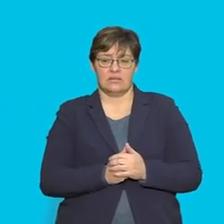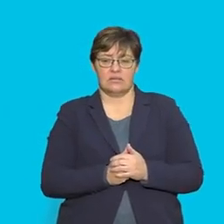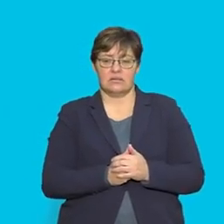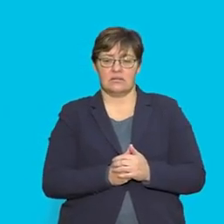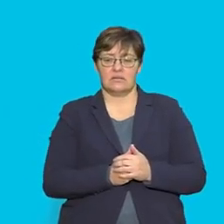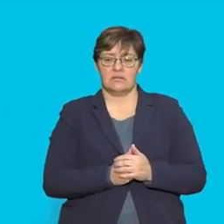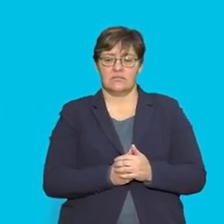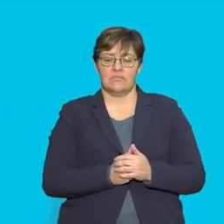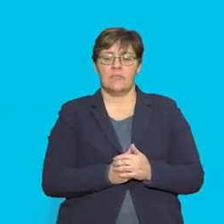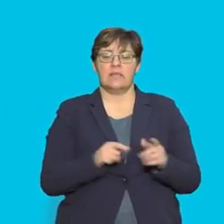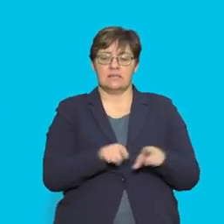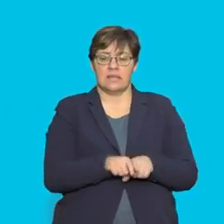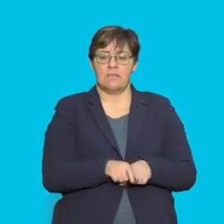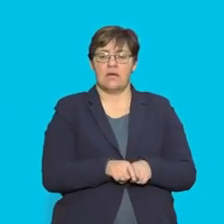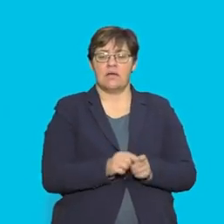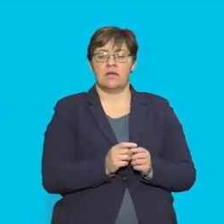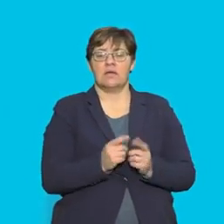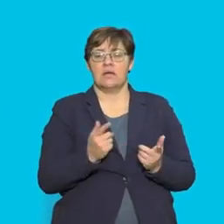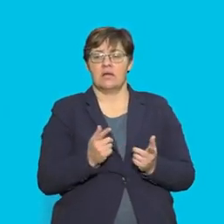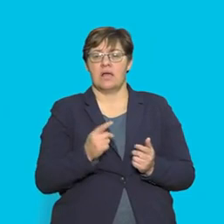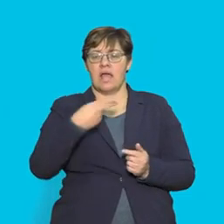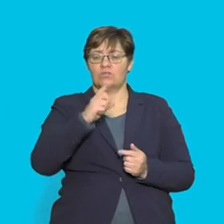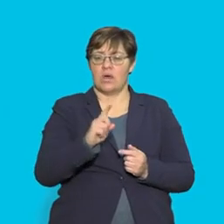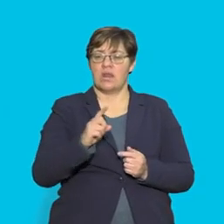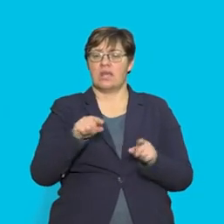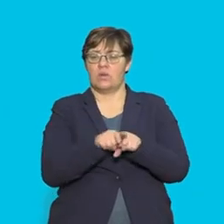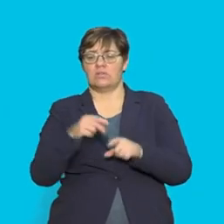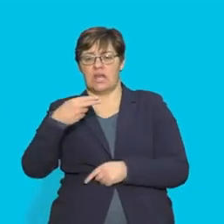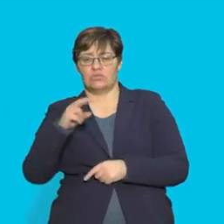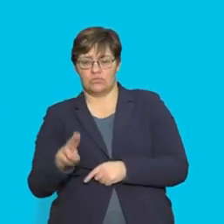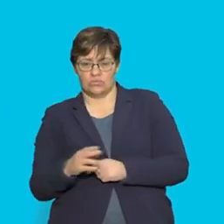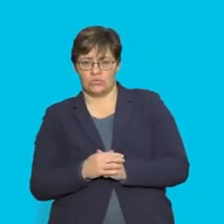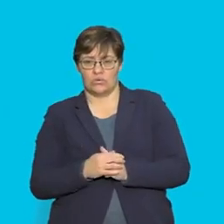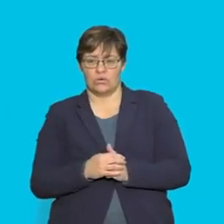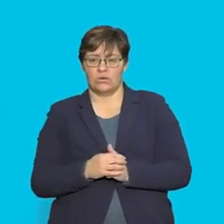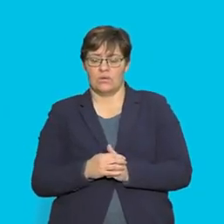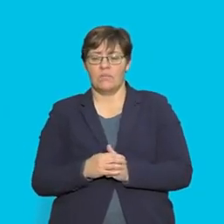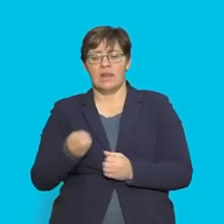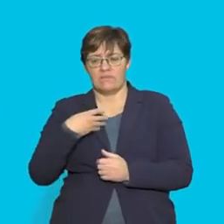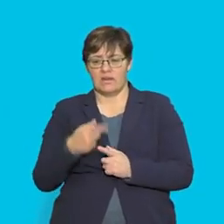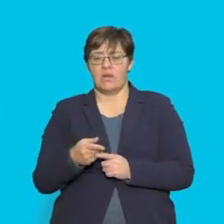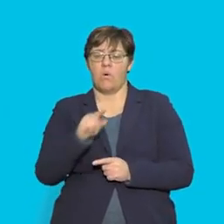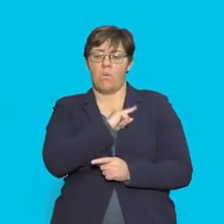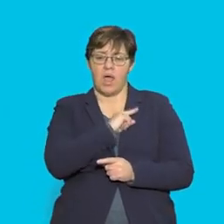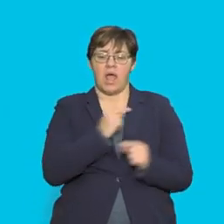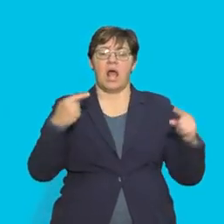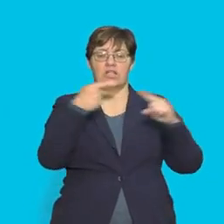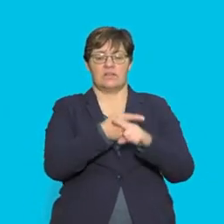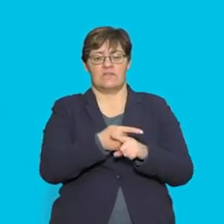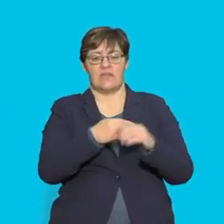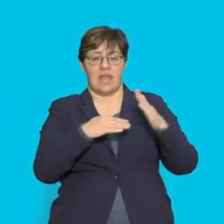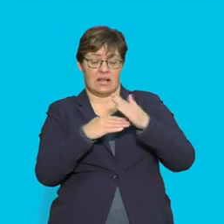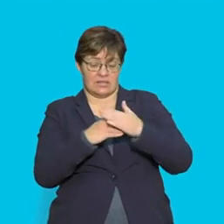that H2 and H1 are equal, which automatically will be equal to I3 because of alternate angles.